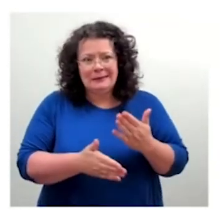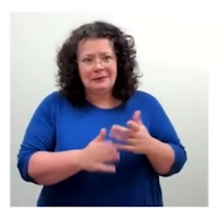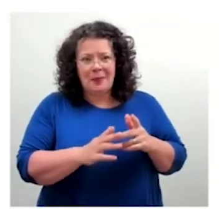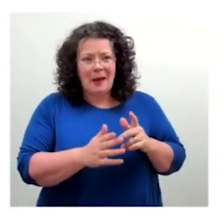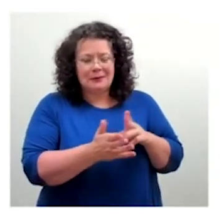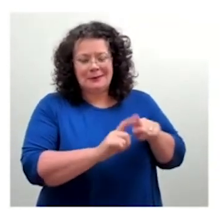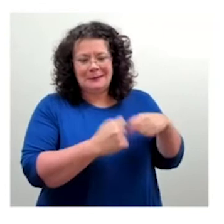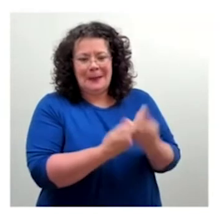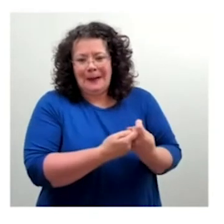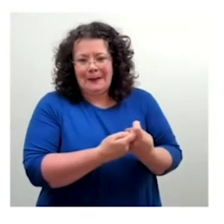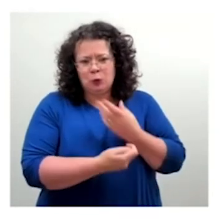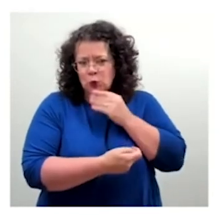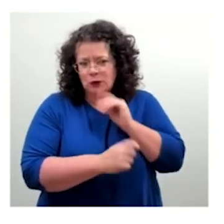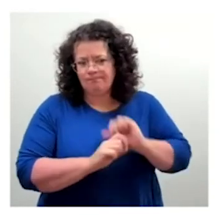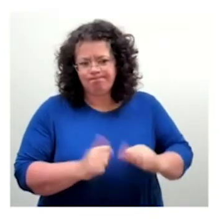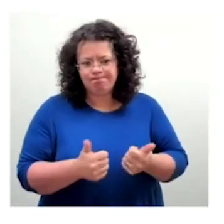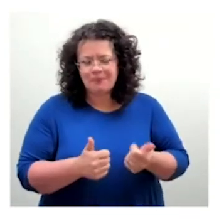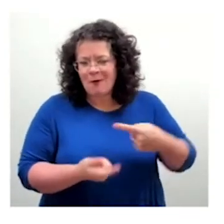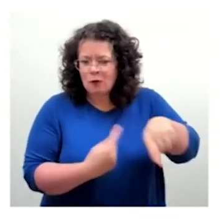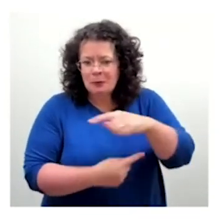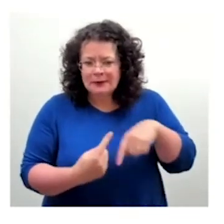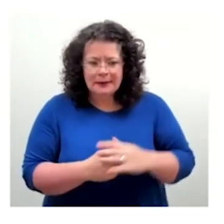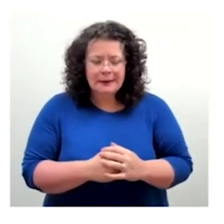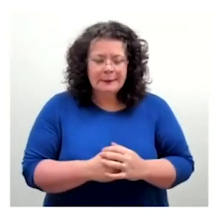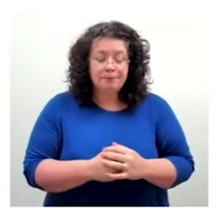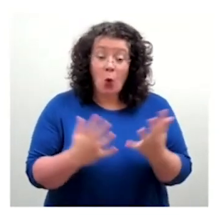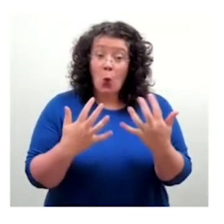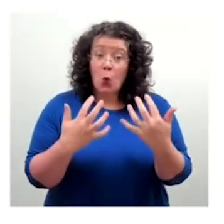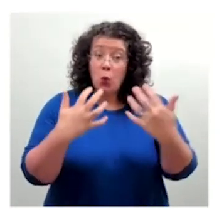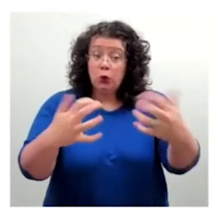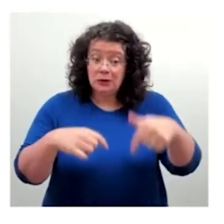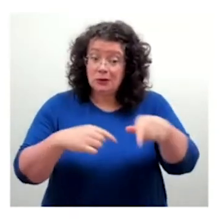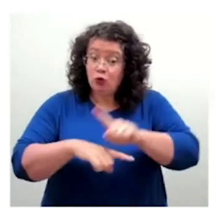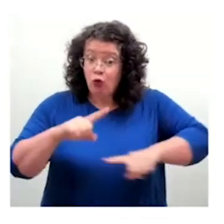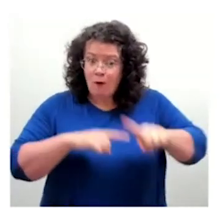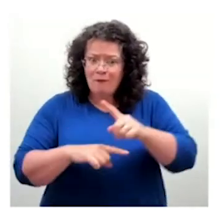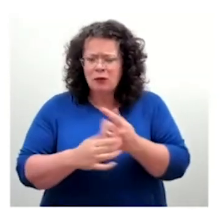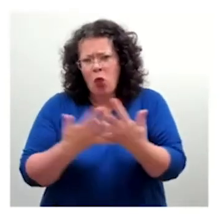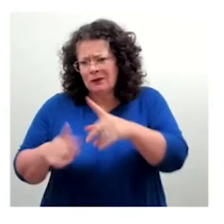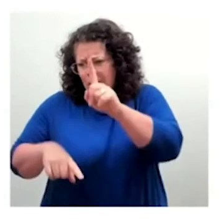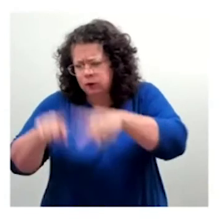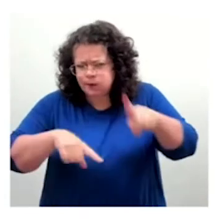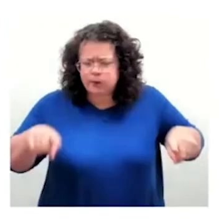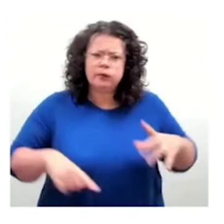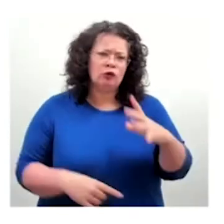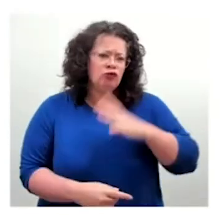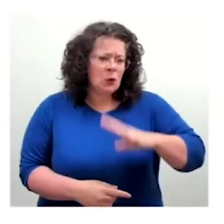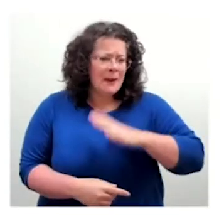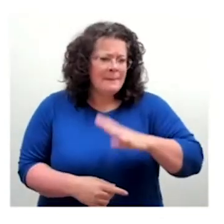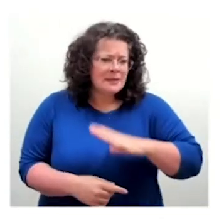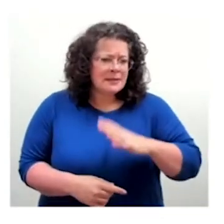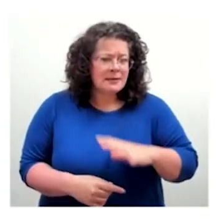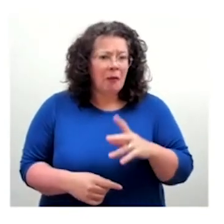had a lot of diverse requirements, yeah, and it stood up, honestly. And I know we joked about this a year ago, Mark. I was like, we'll